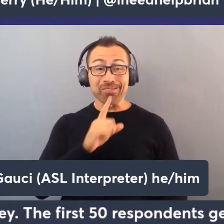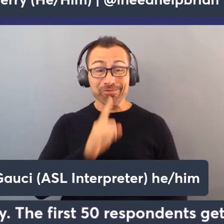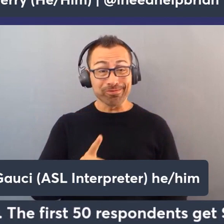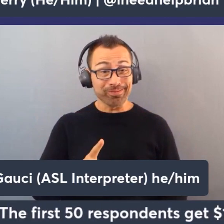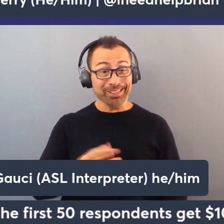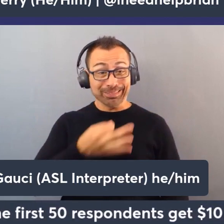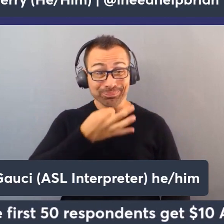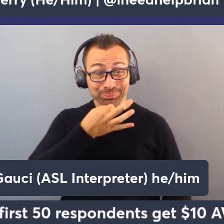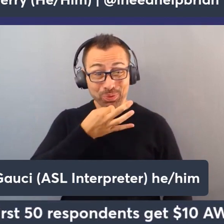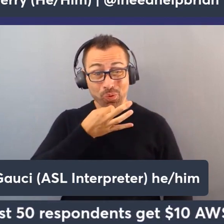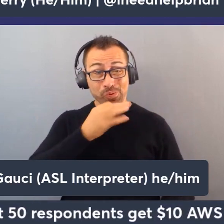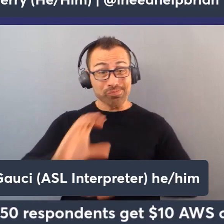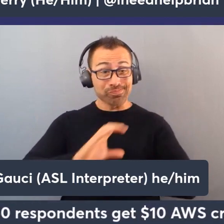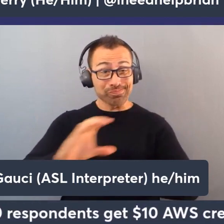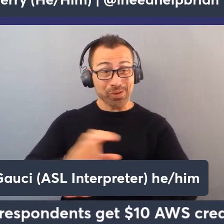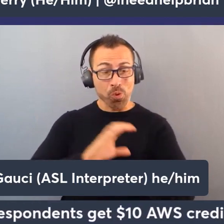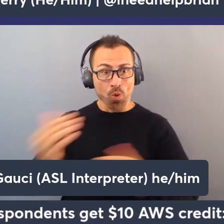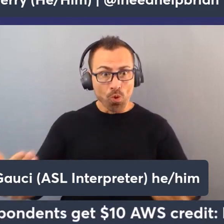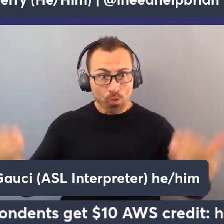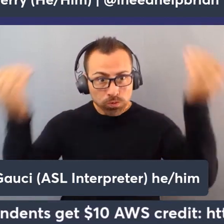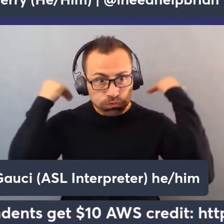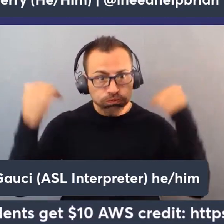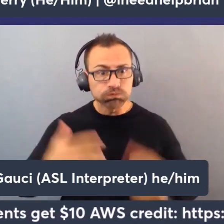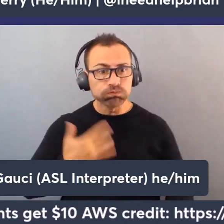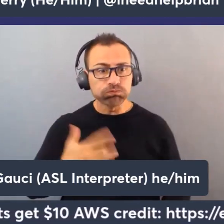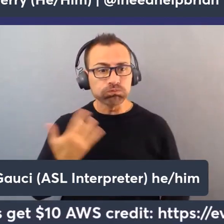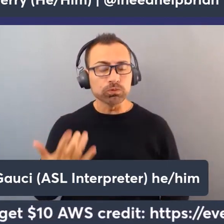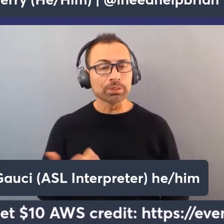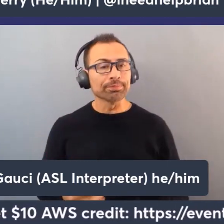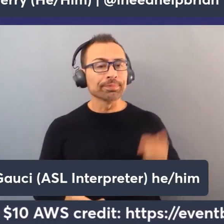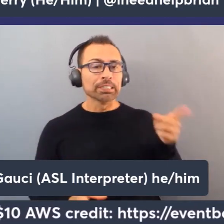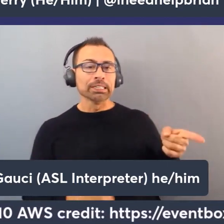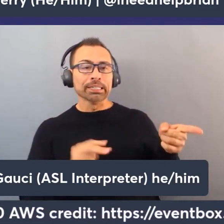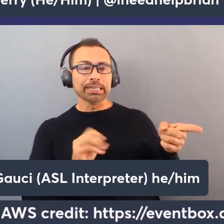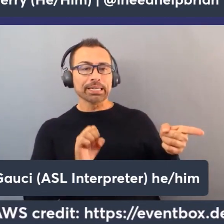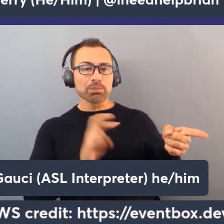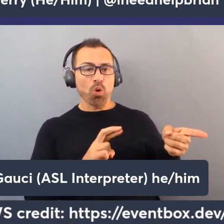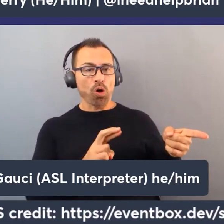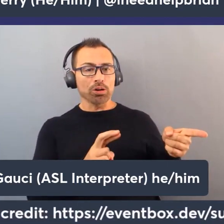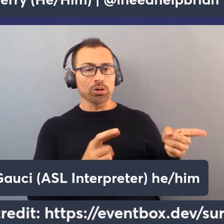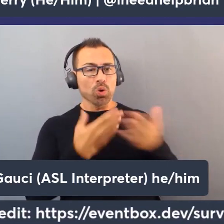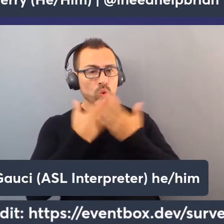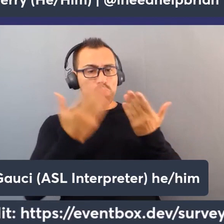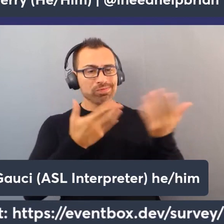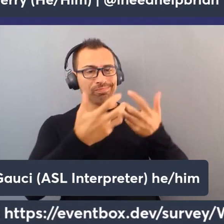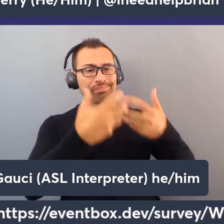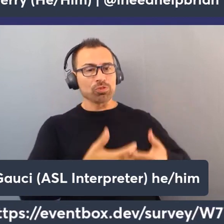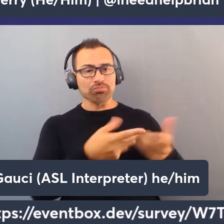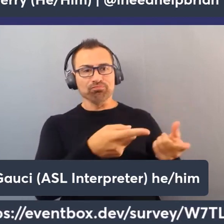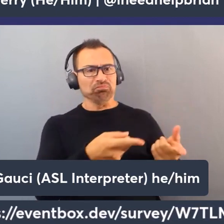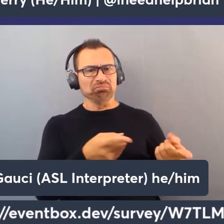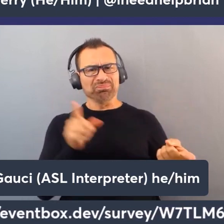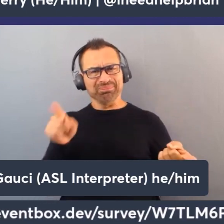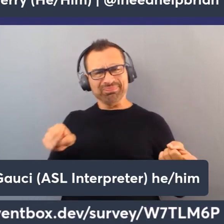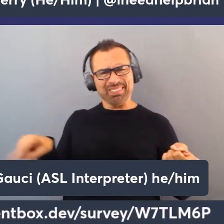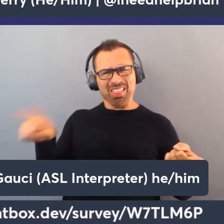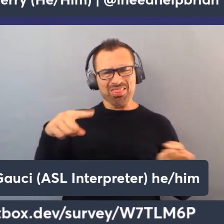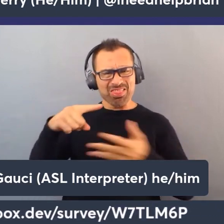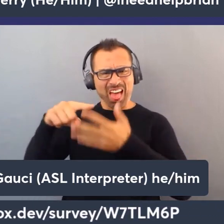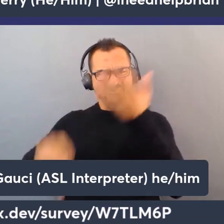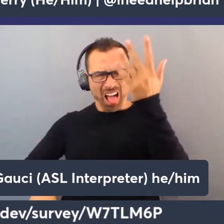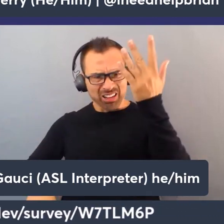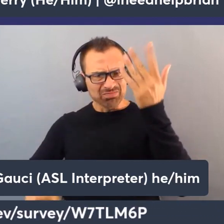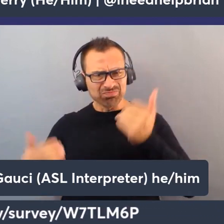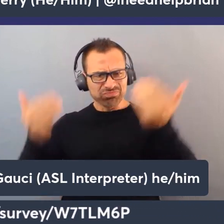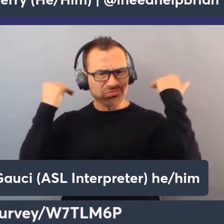So with EMR serverless, you don't have to worry about any of that stuff. You just have your Spark code and you say, run this job. And if you